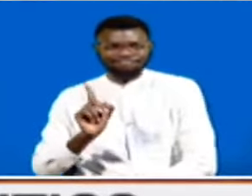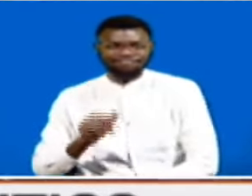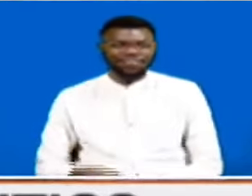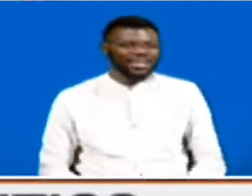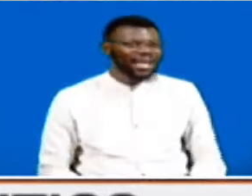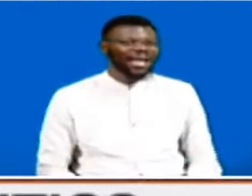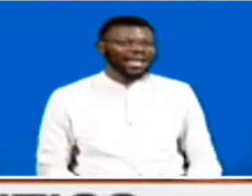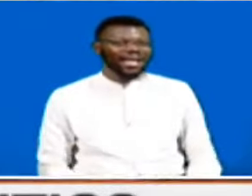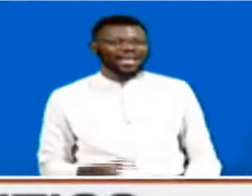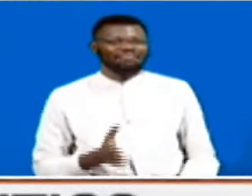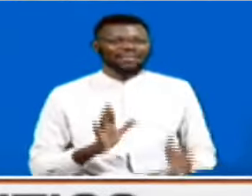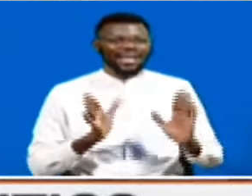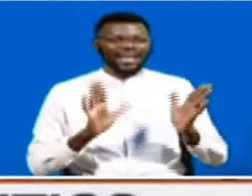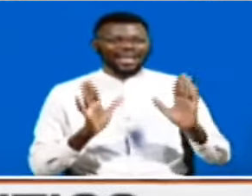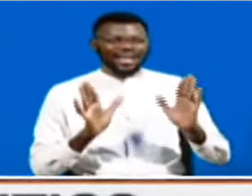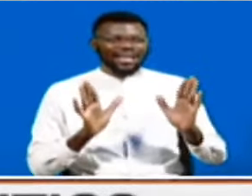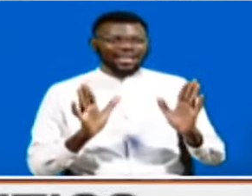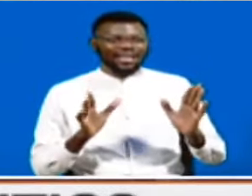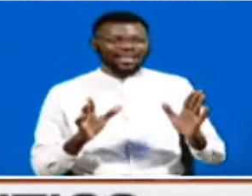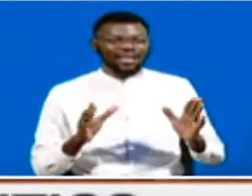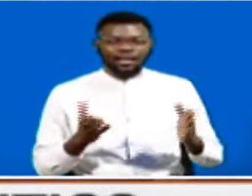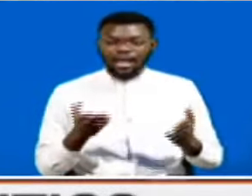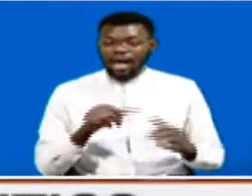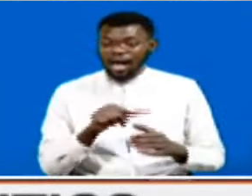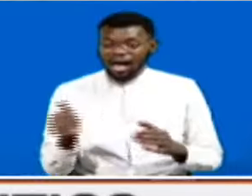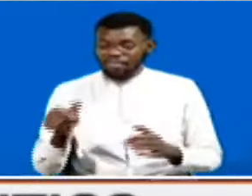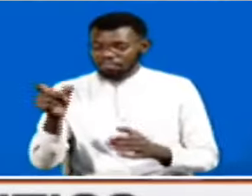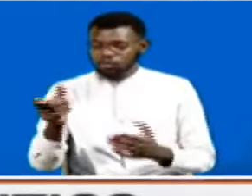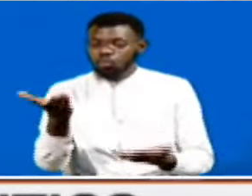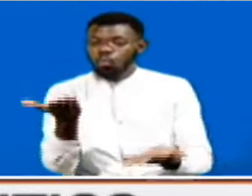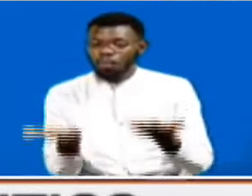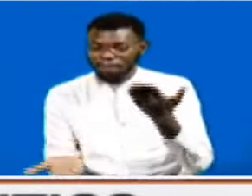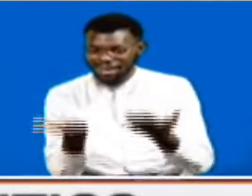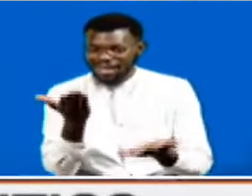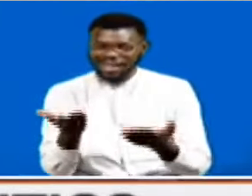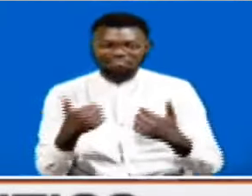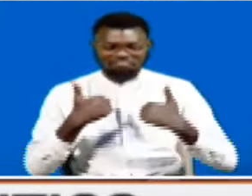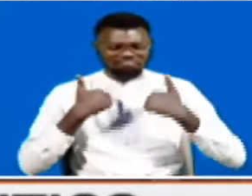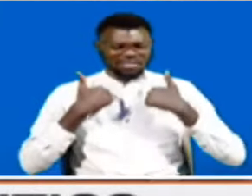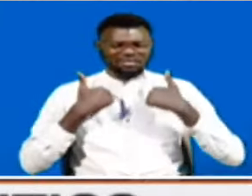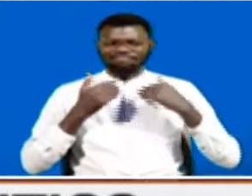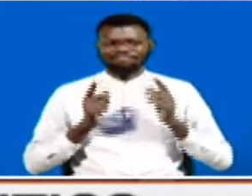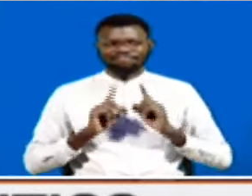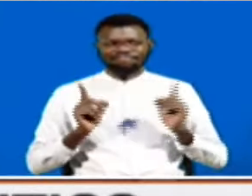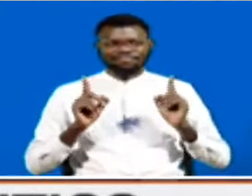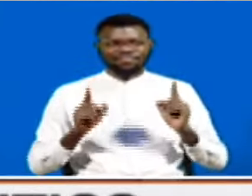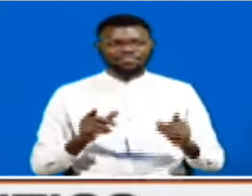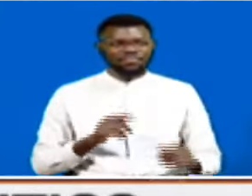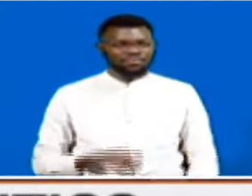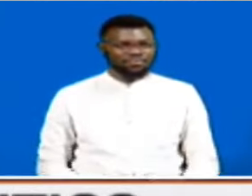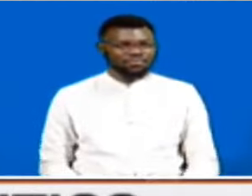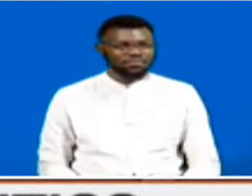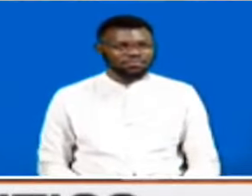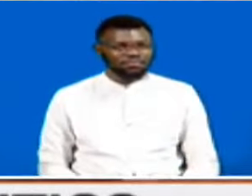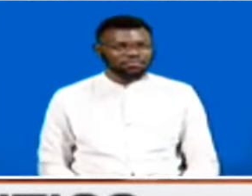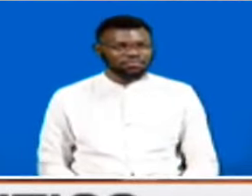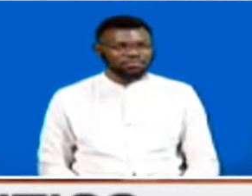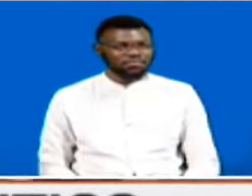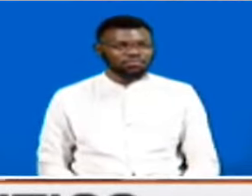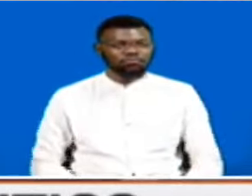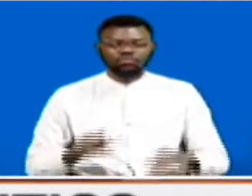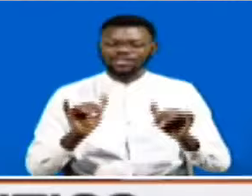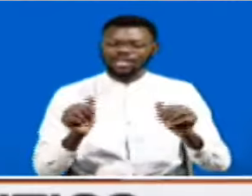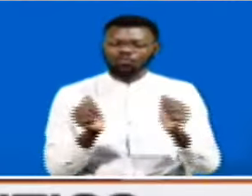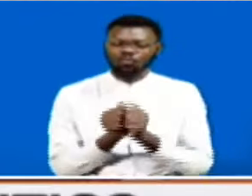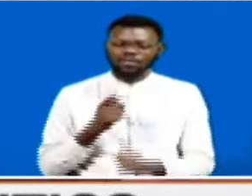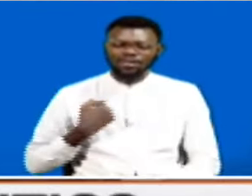No, I would rather someone would go and compare. Yes. Yeah, is but, it true? Yeah, yeah. Uh-huh. Yes, I would not want to comment on that. Okay, yeah. Stay with us. We're coming